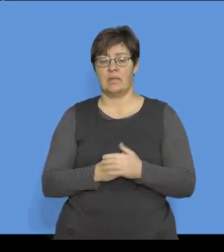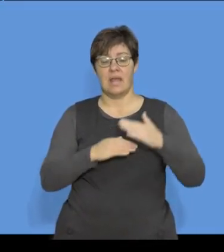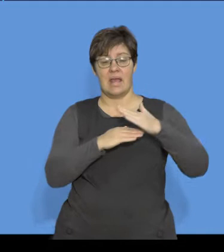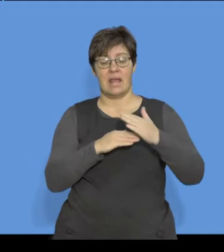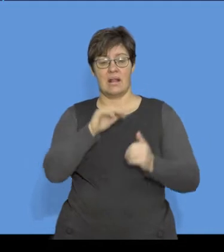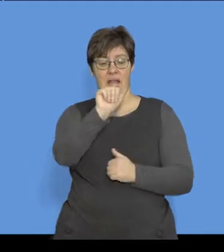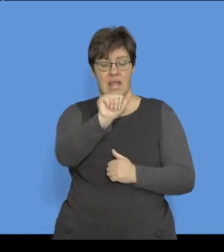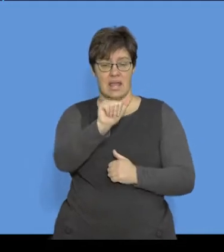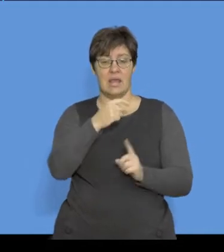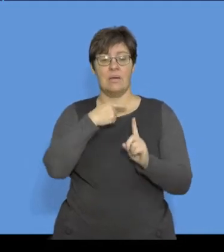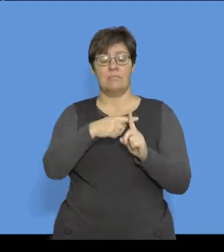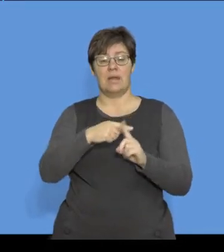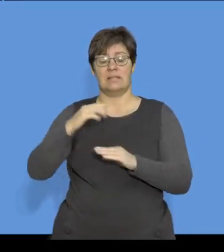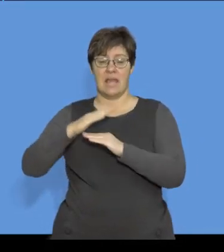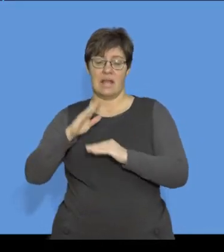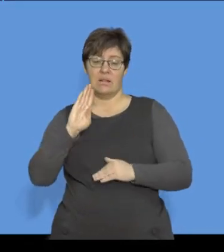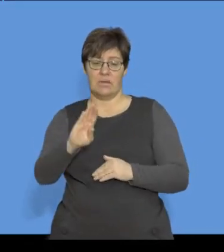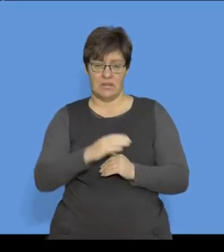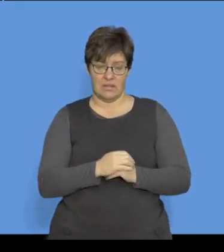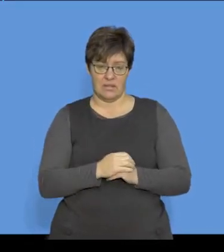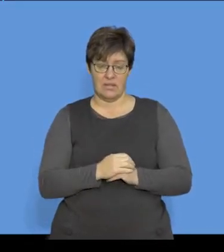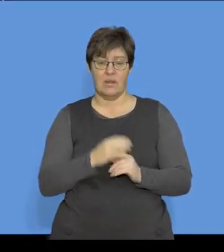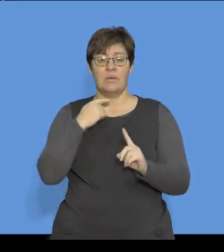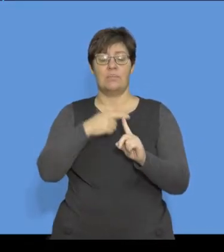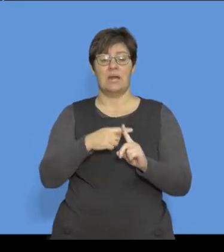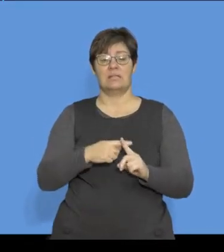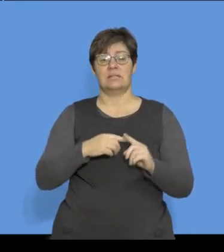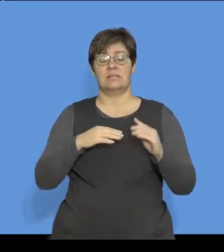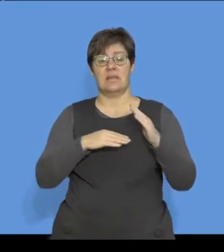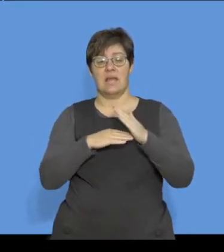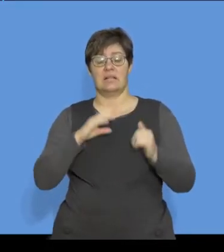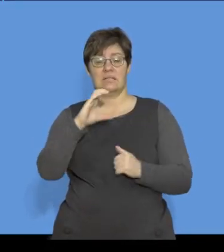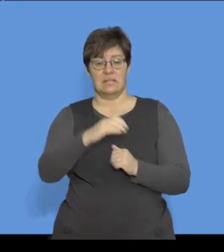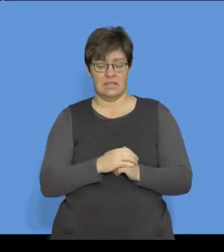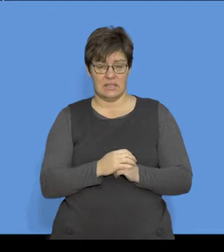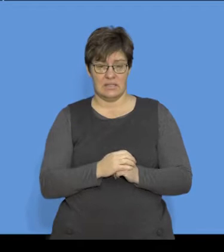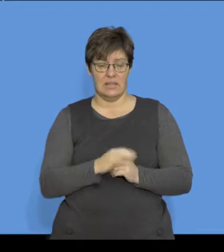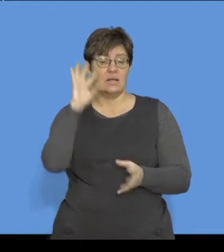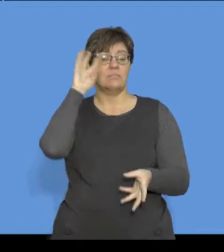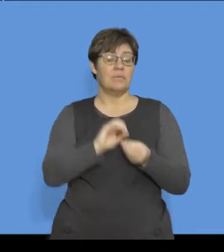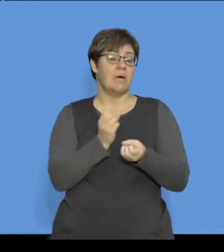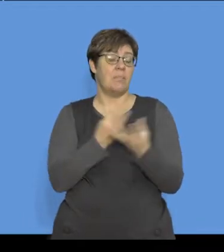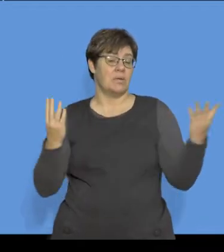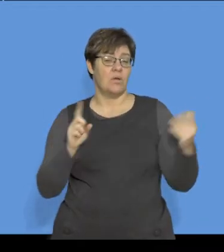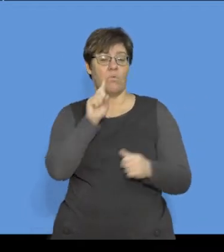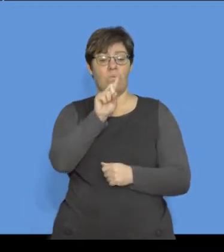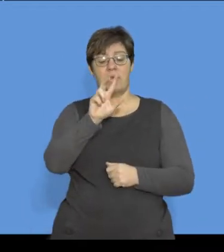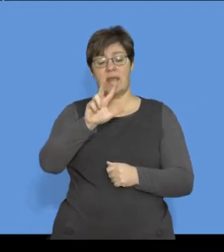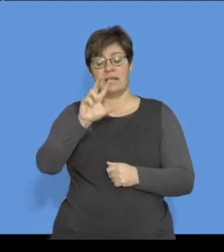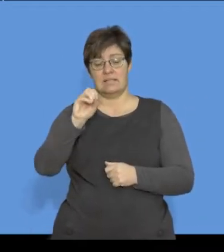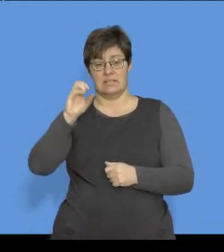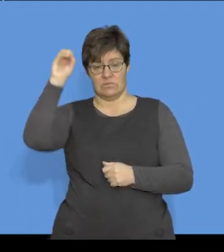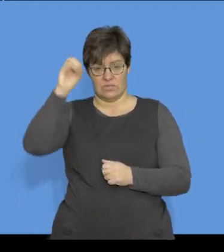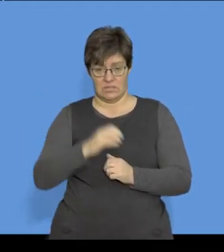A plus angle B plus angle C must equal to 180